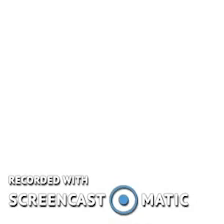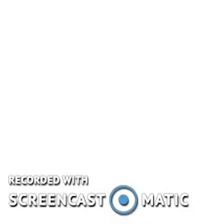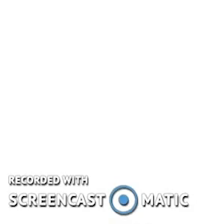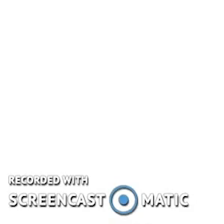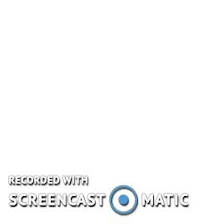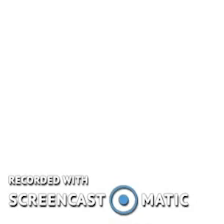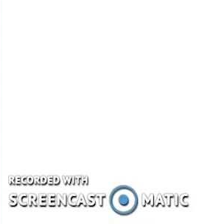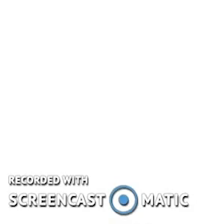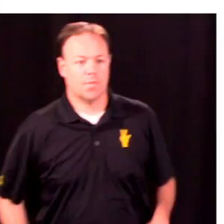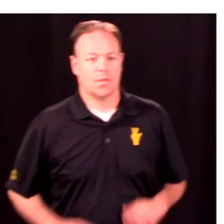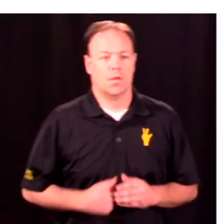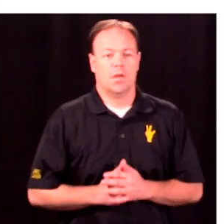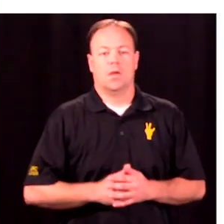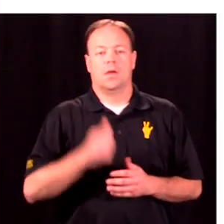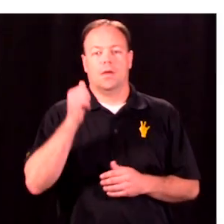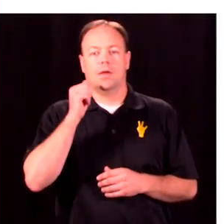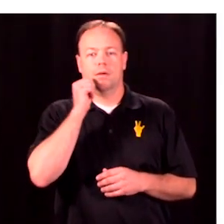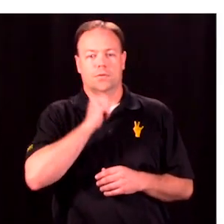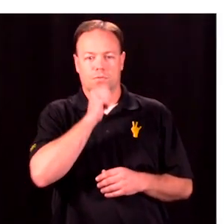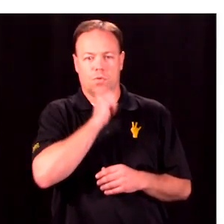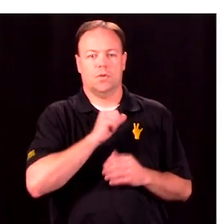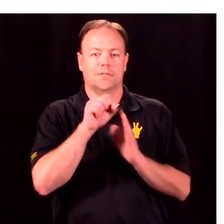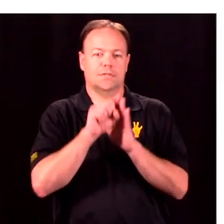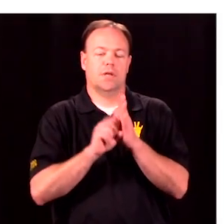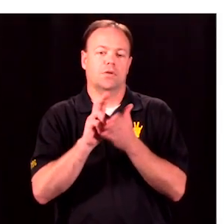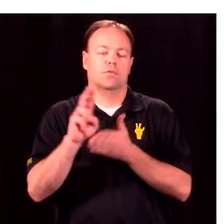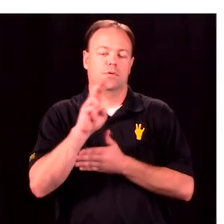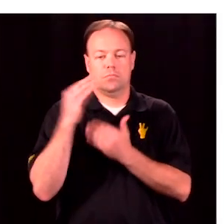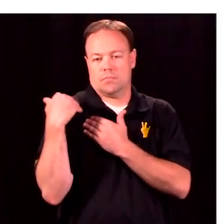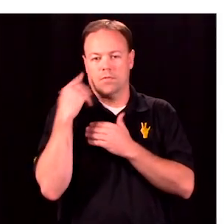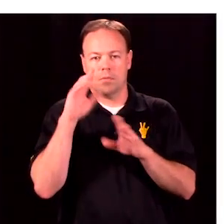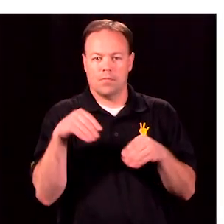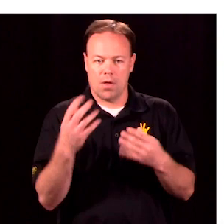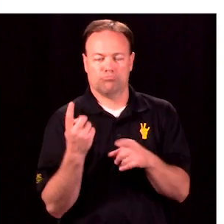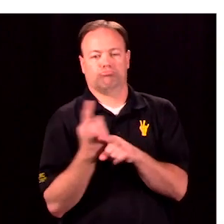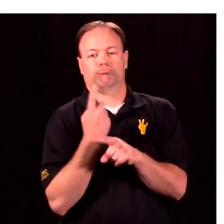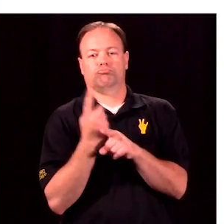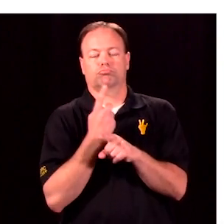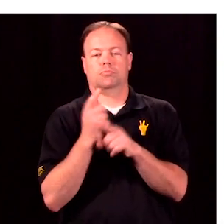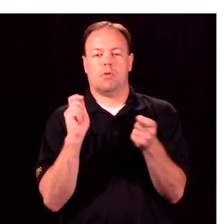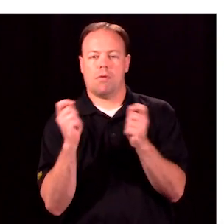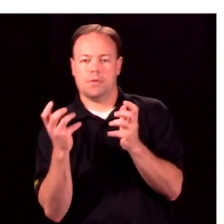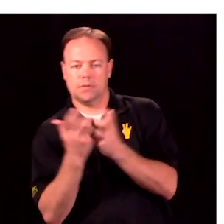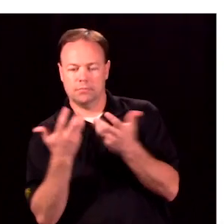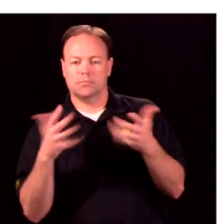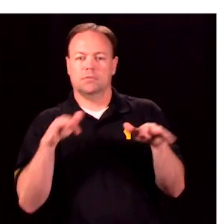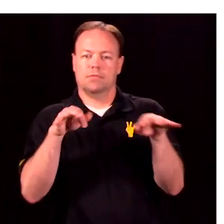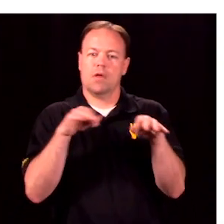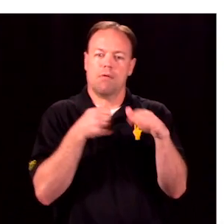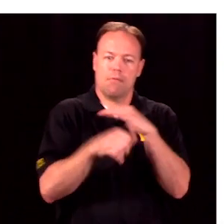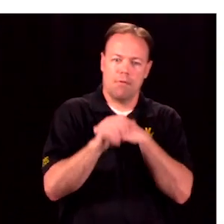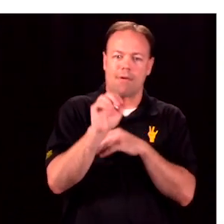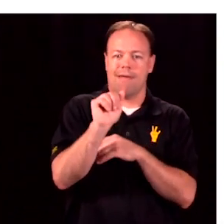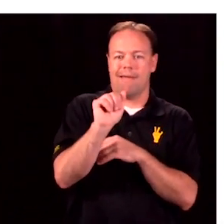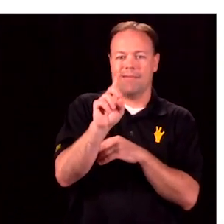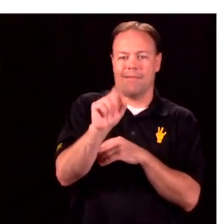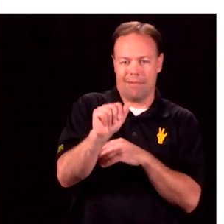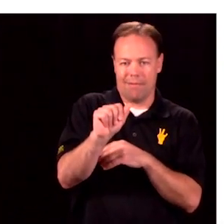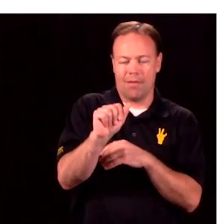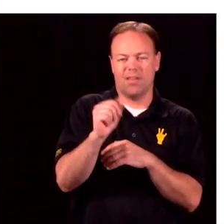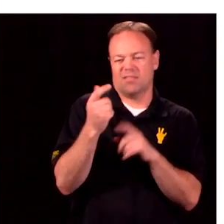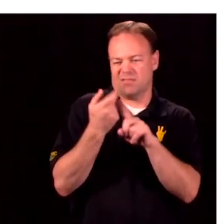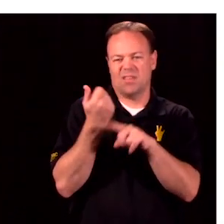Arizona State University is responsible for providing reasonable accommodations, as defined under the Americans with Disabilities Act